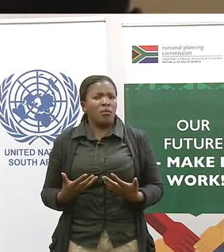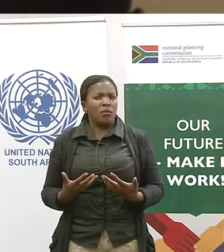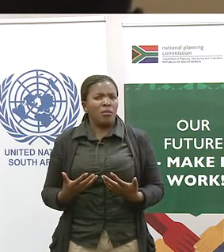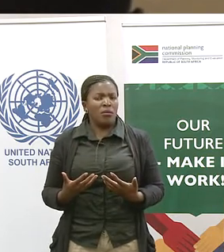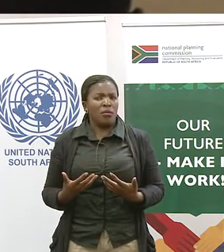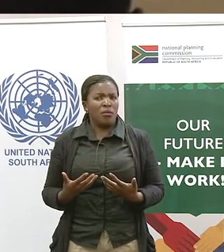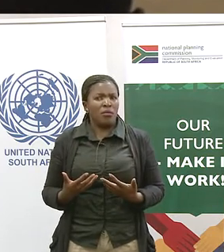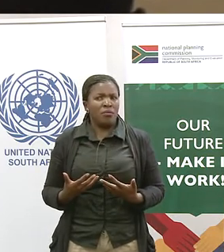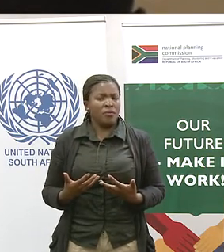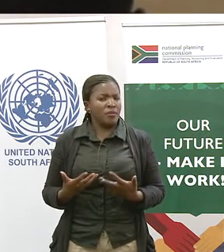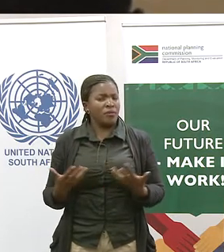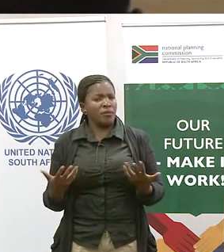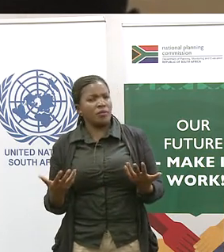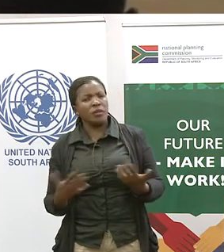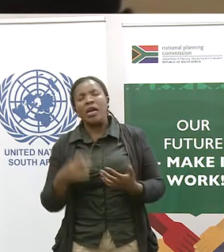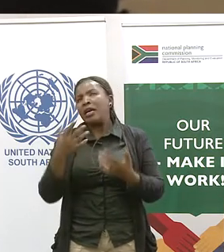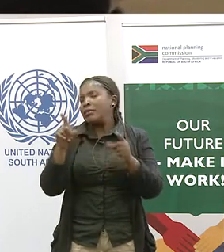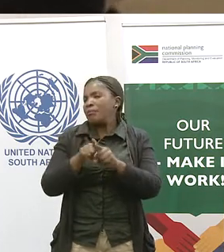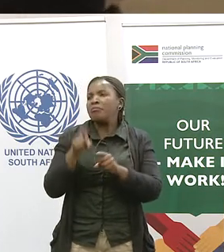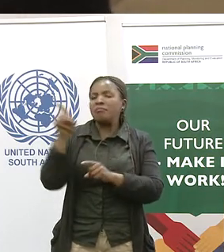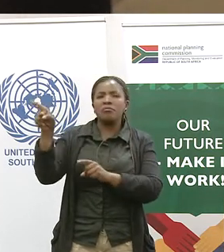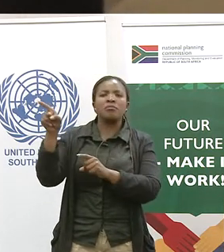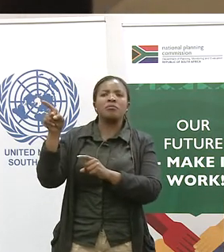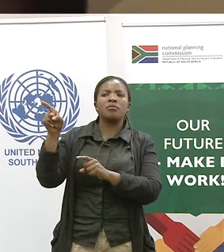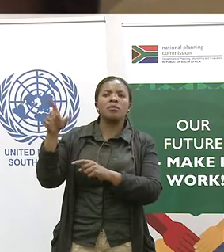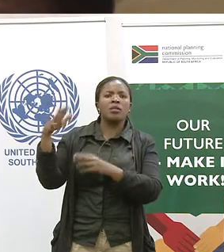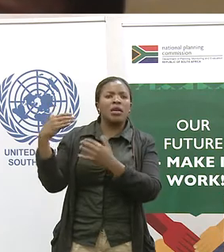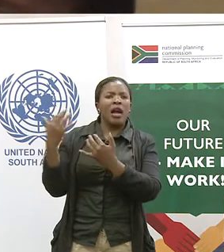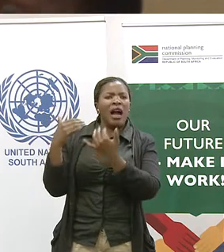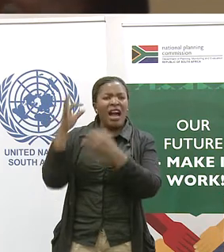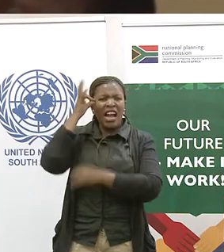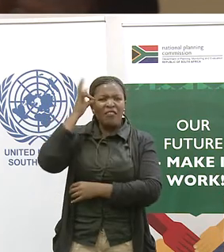I mean, you look at government advertisement, they will say,